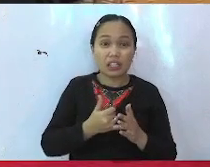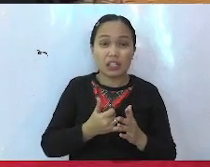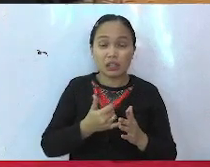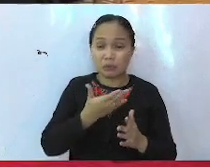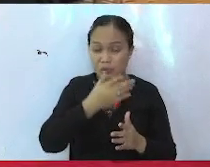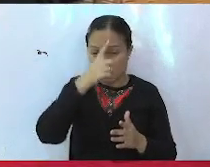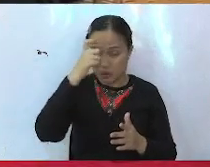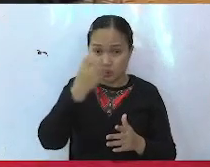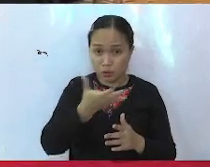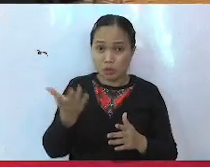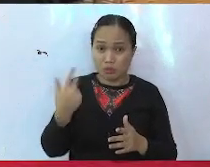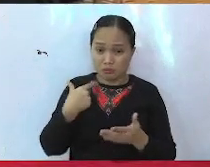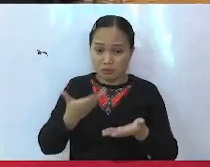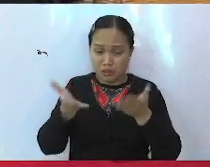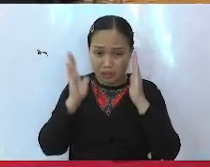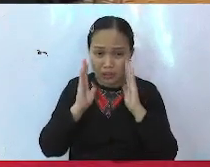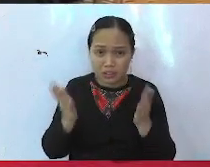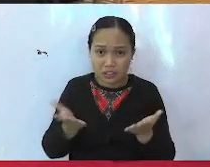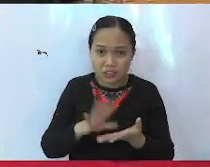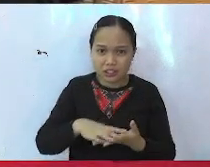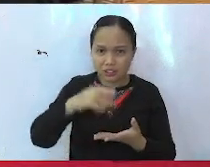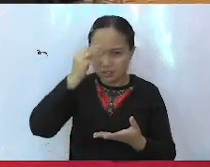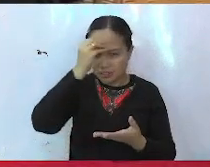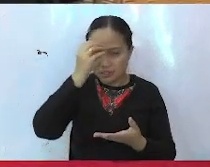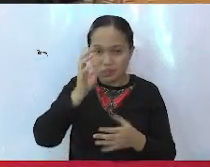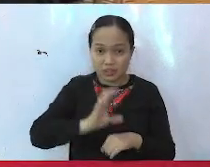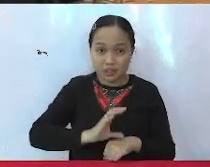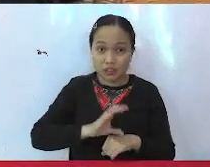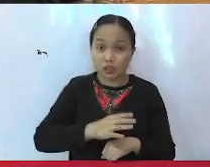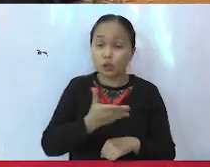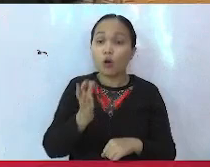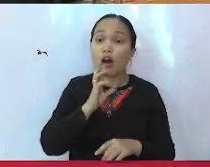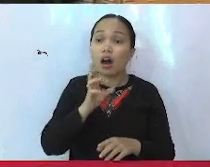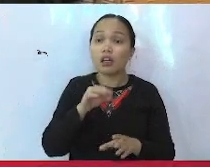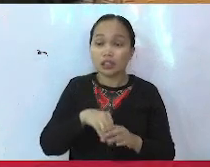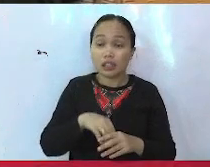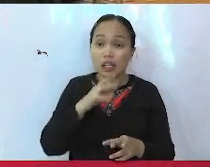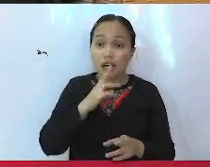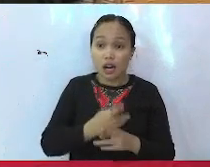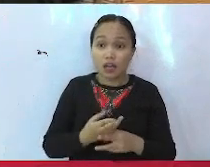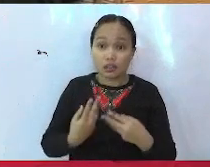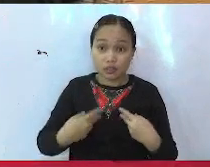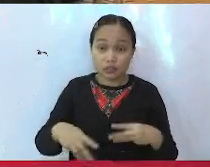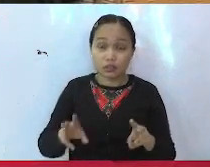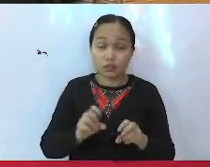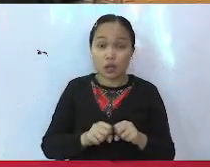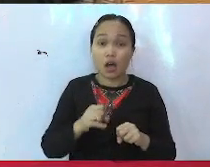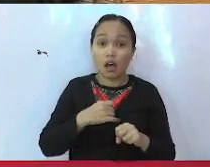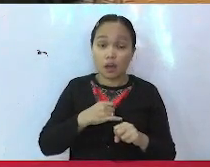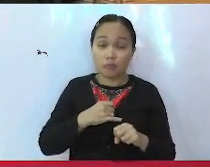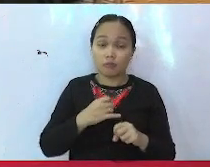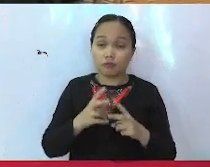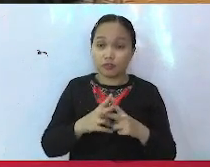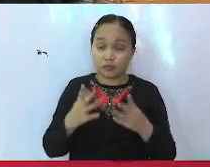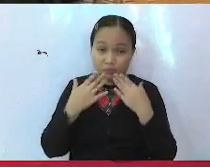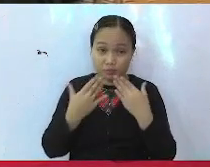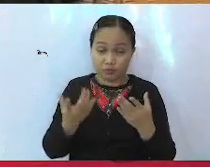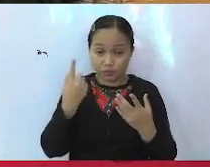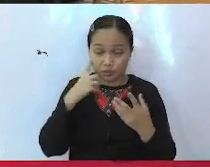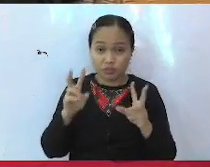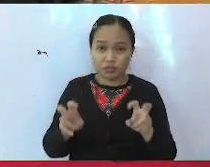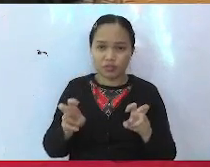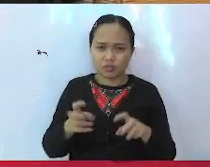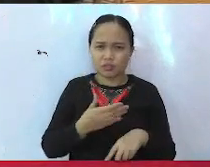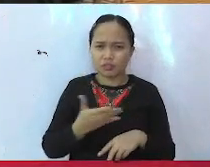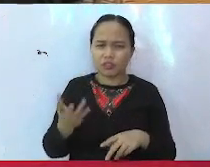church. That's you're yes. still in the right track. Yes. That's why I'm so thankful for this topic, because you can see